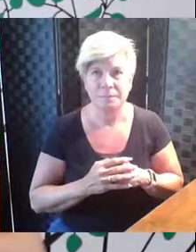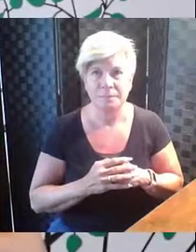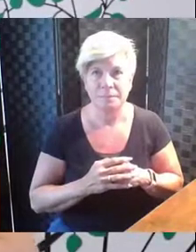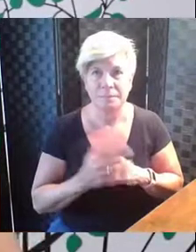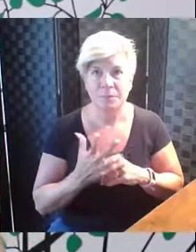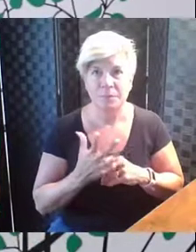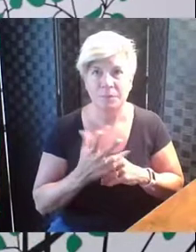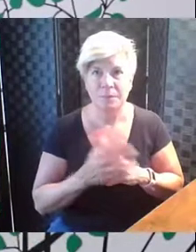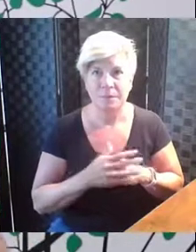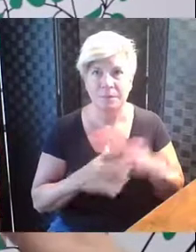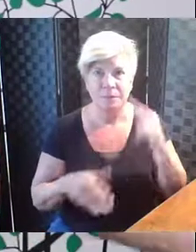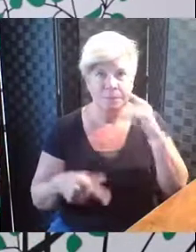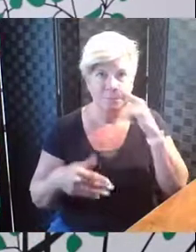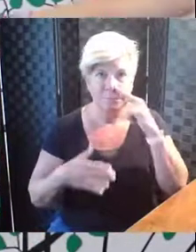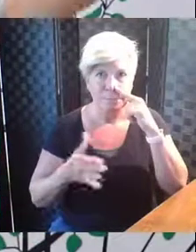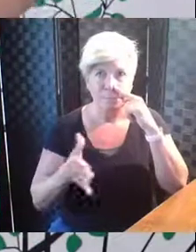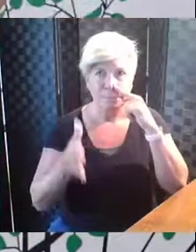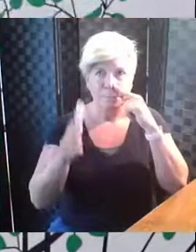Three,